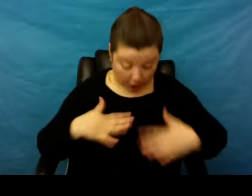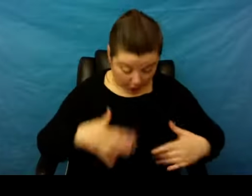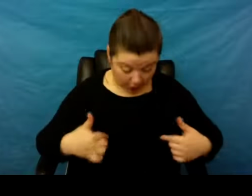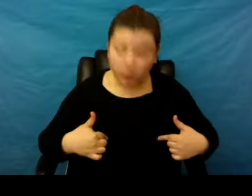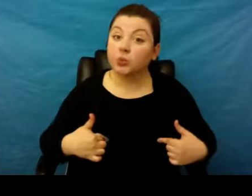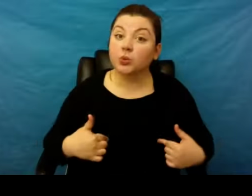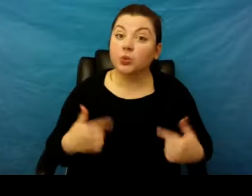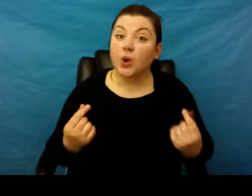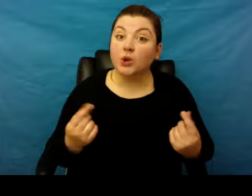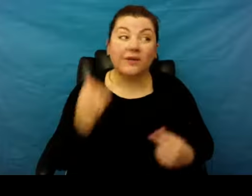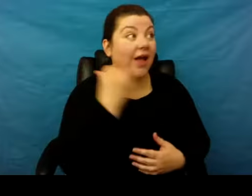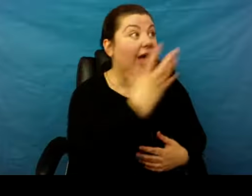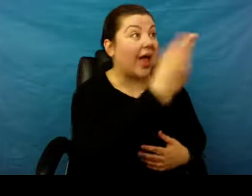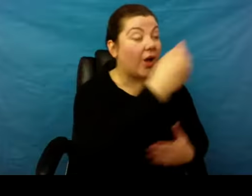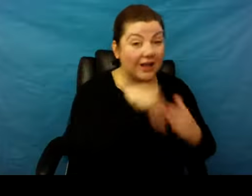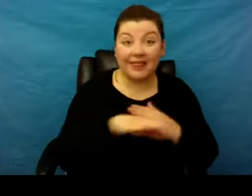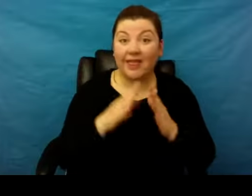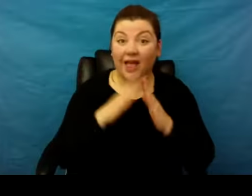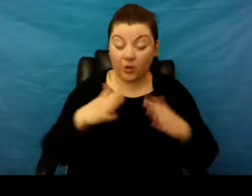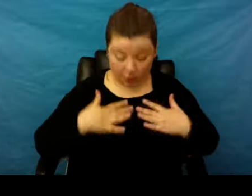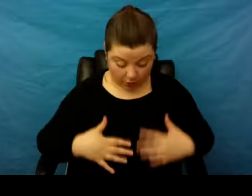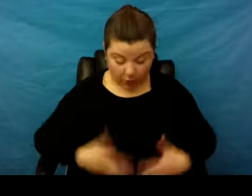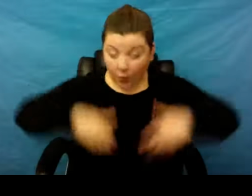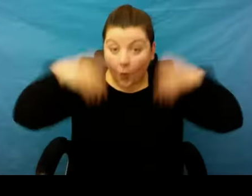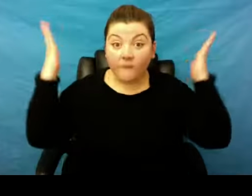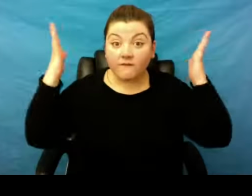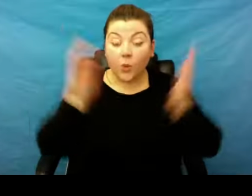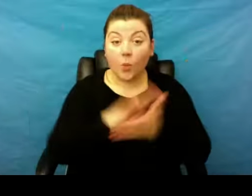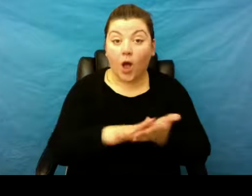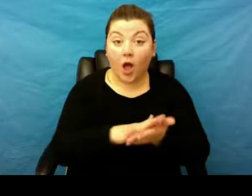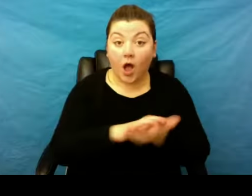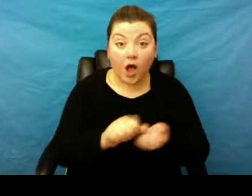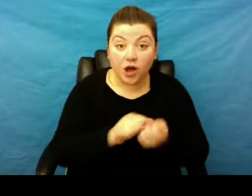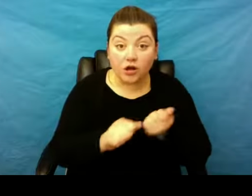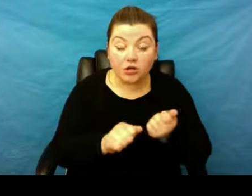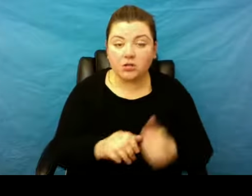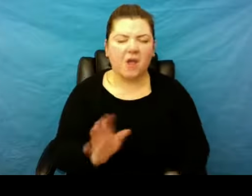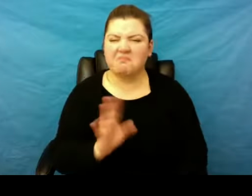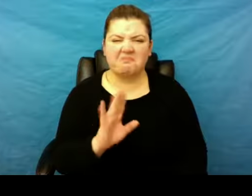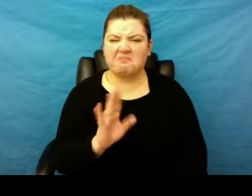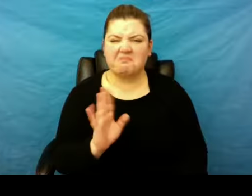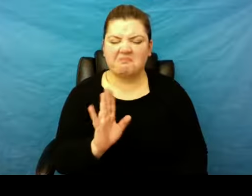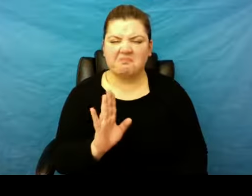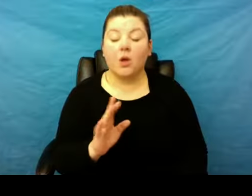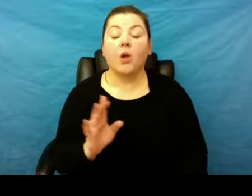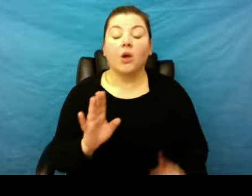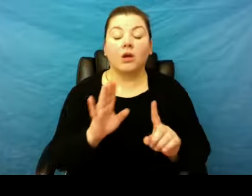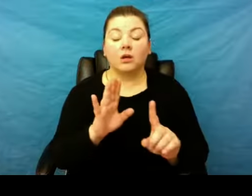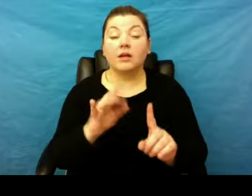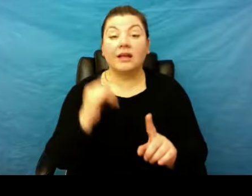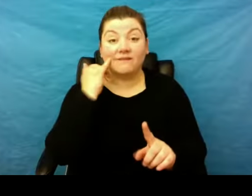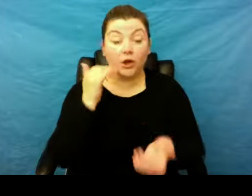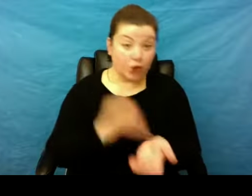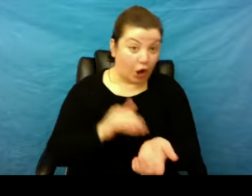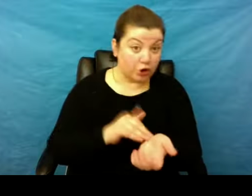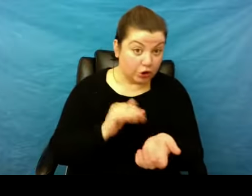you go out and you come home. Should you be putting your clothes in the laundry? Absolutely not. absolutely not. That is a recommendation for healthcare